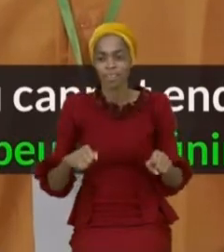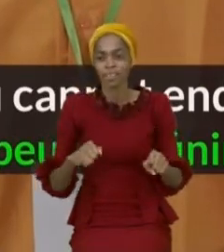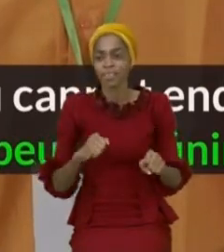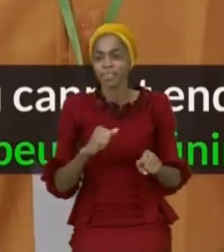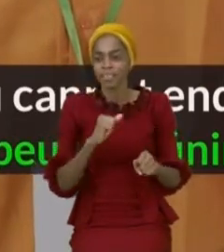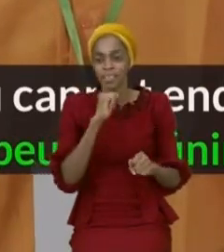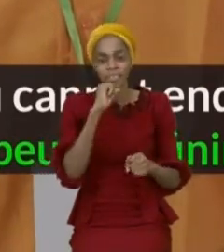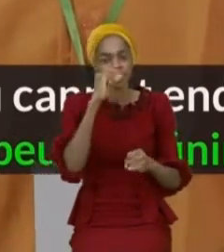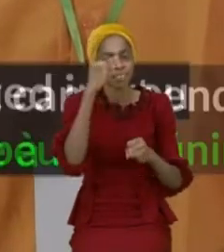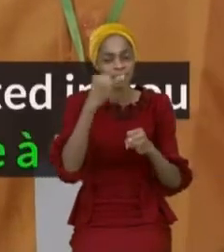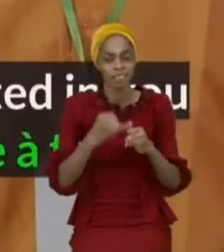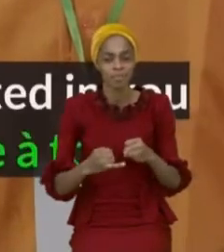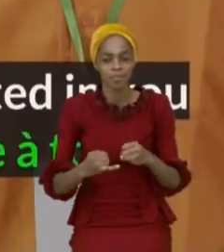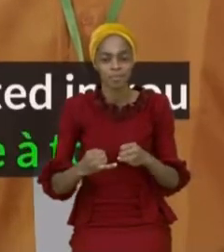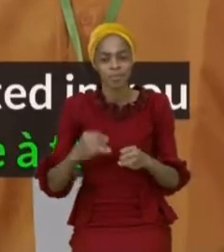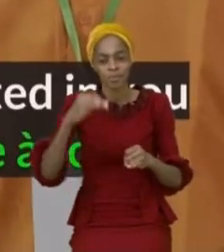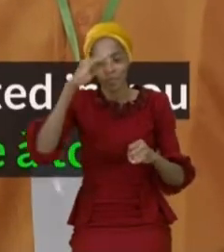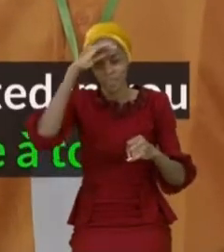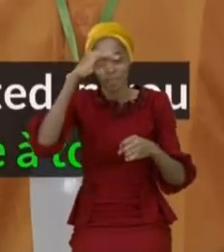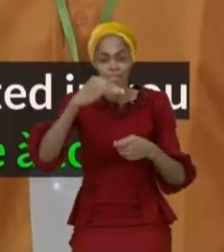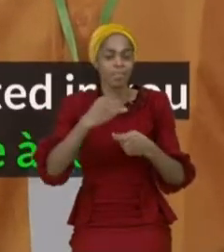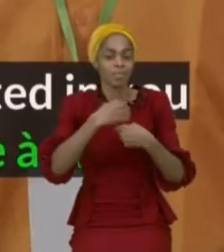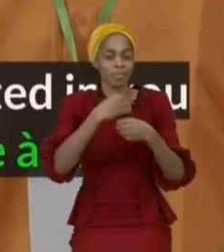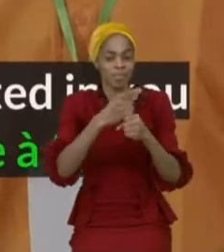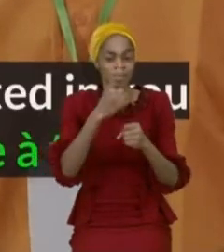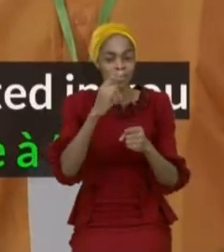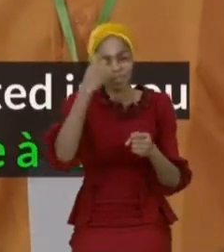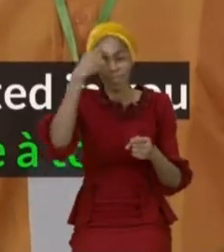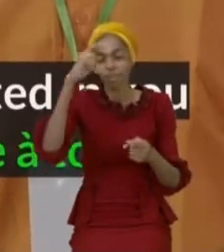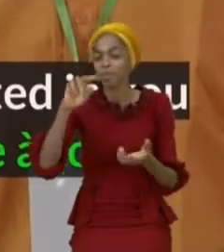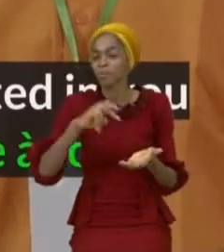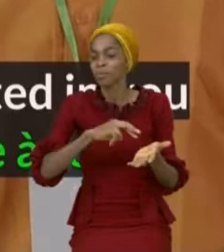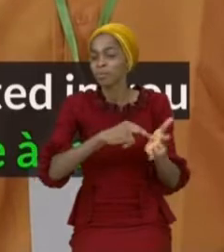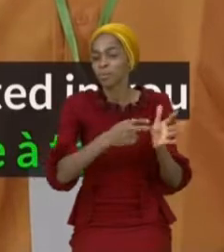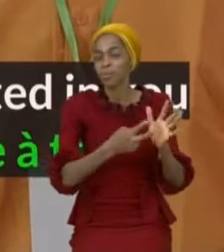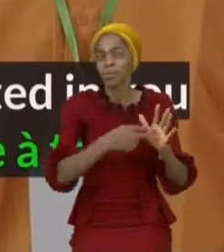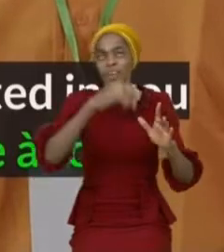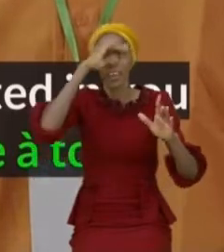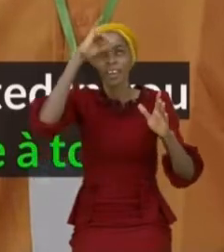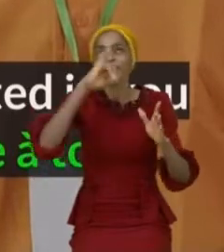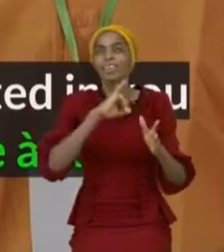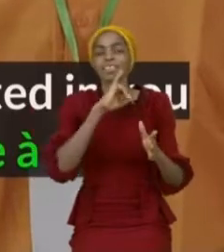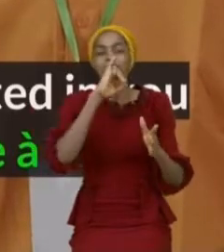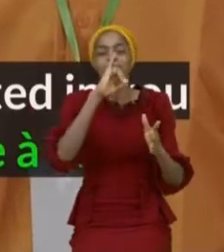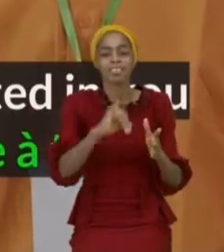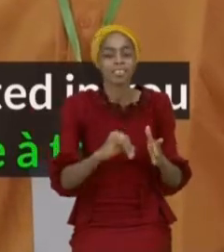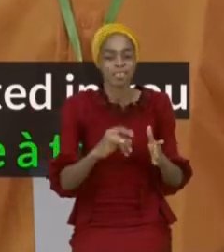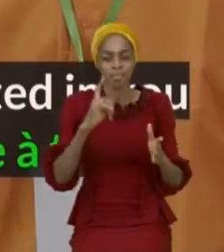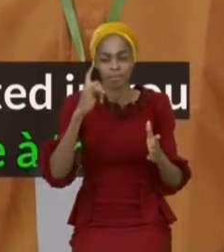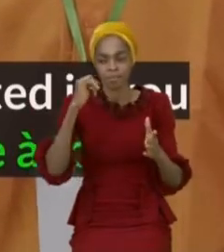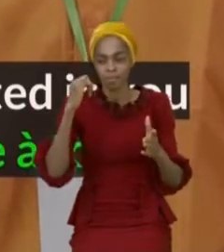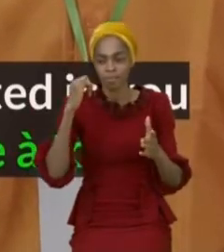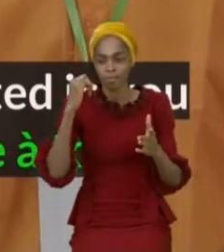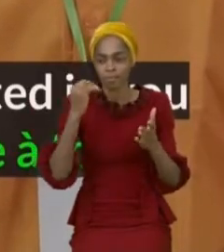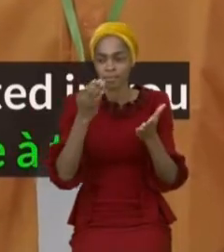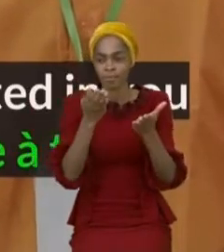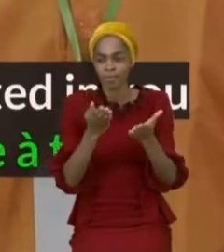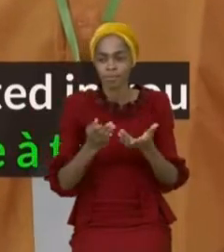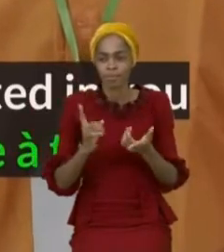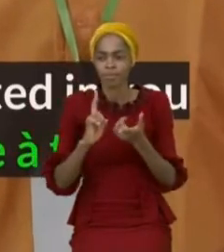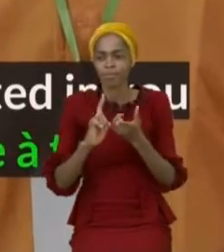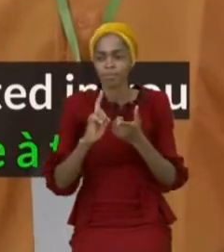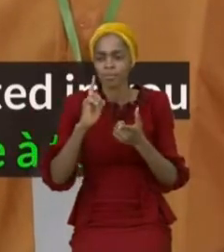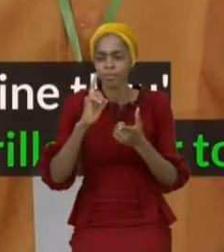cannot end. He made you for a purpose, he's interested in